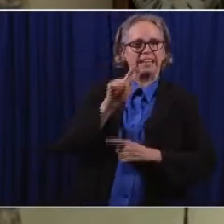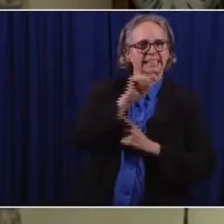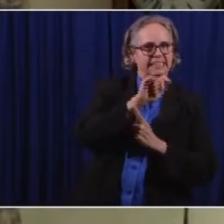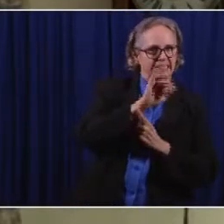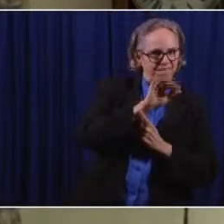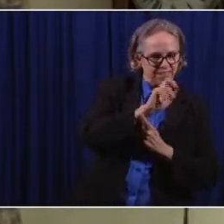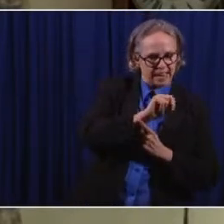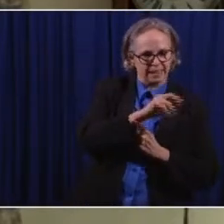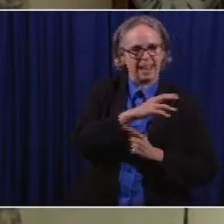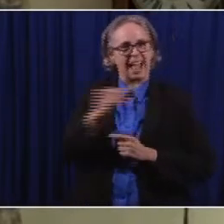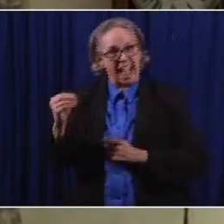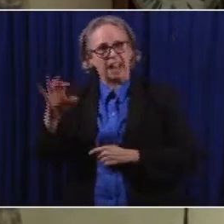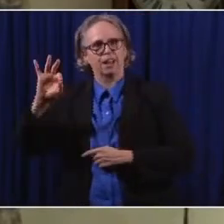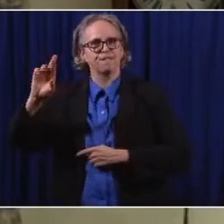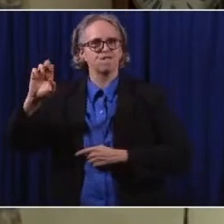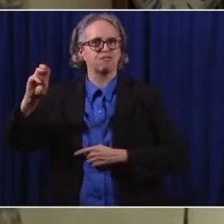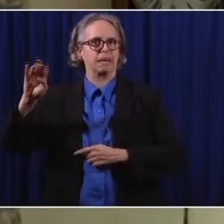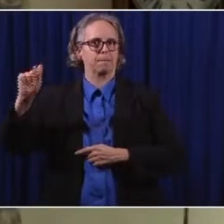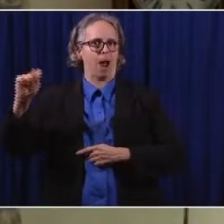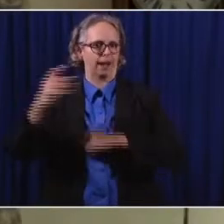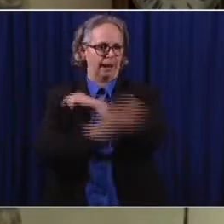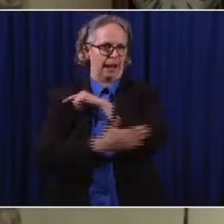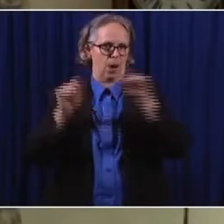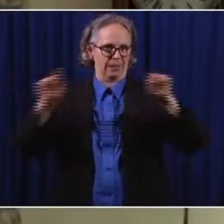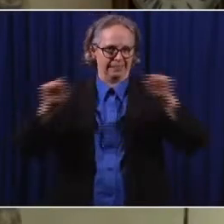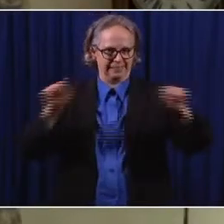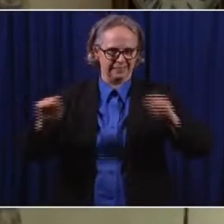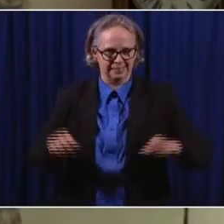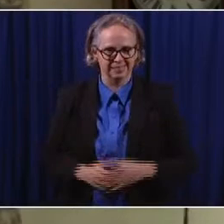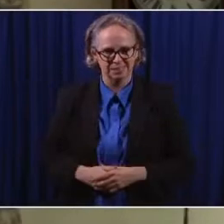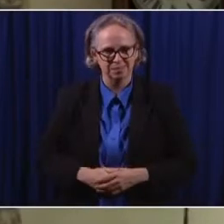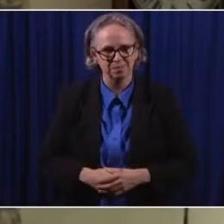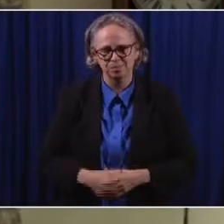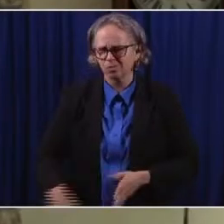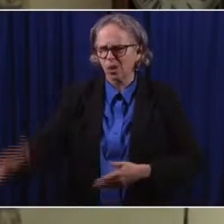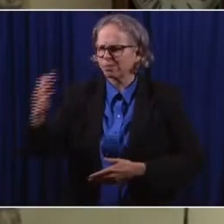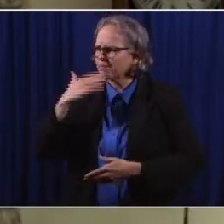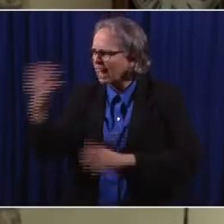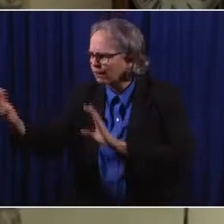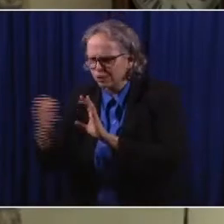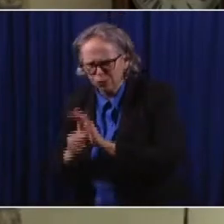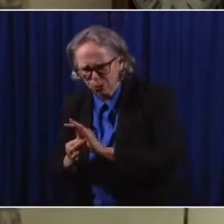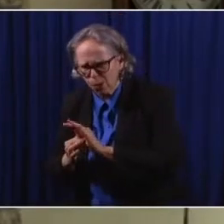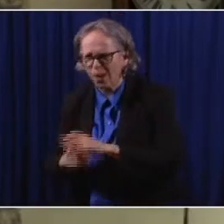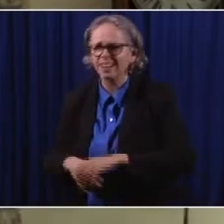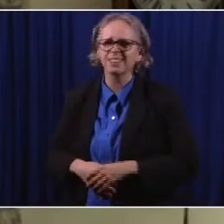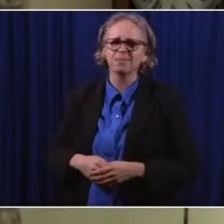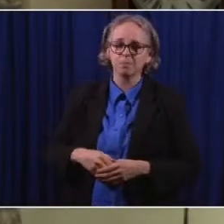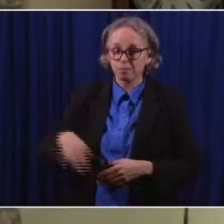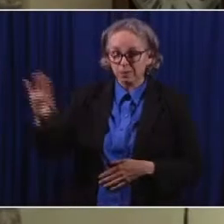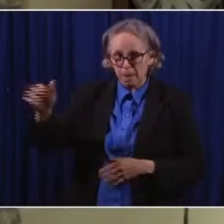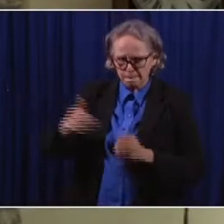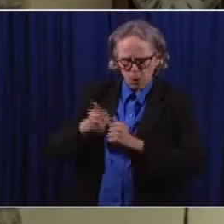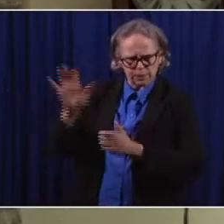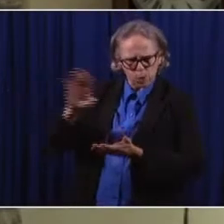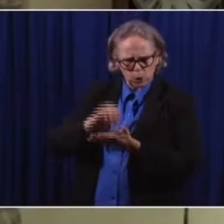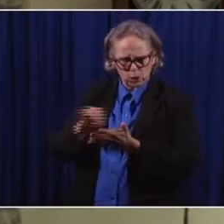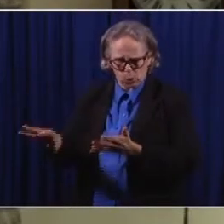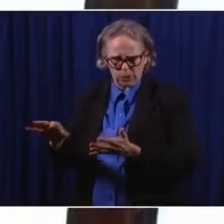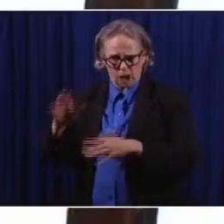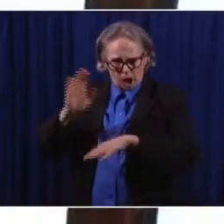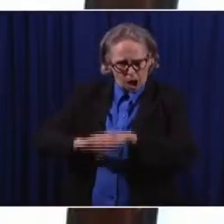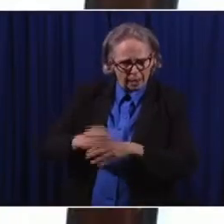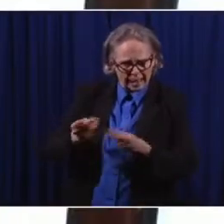it. You've got most of your students back on campus now, do you? We do. Thank you for having